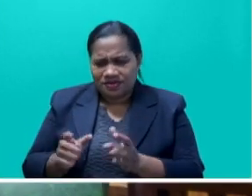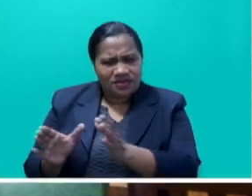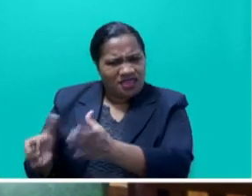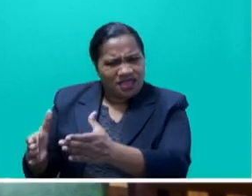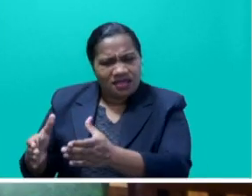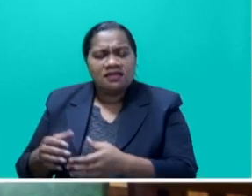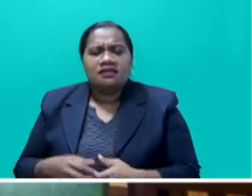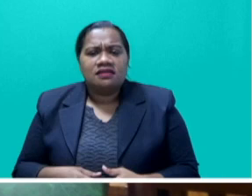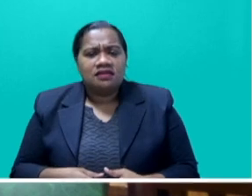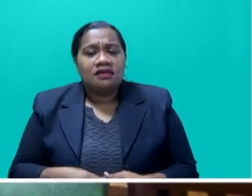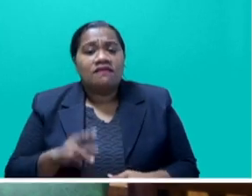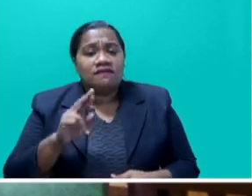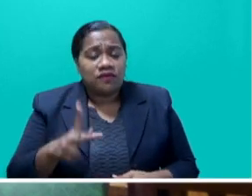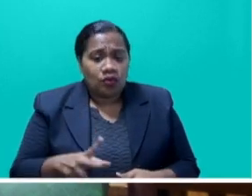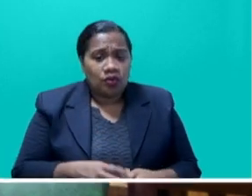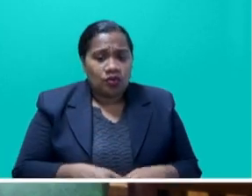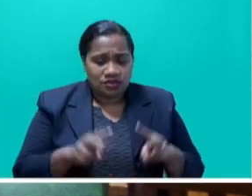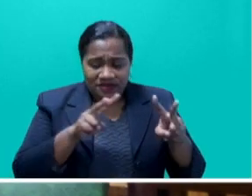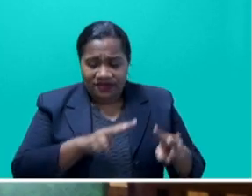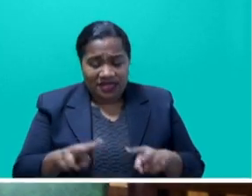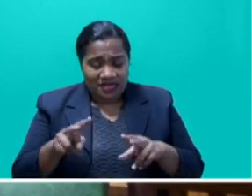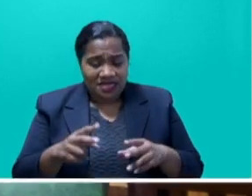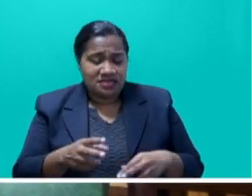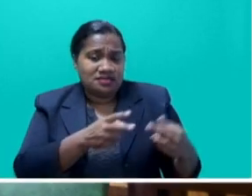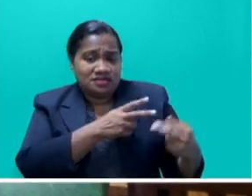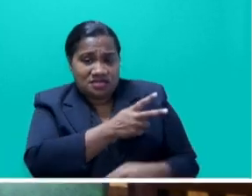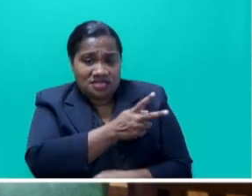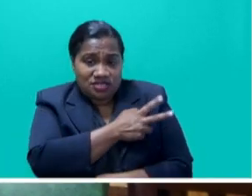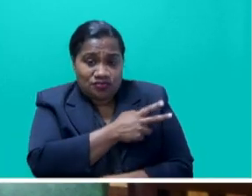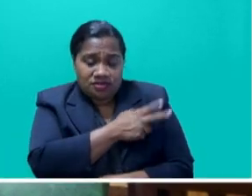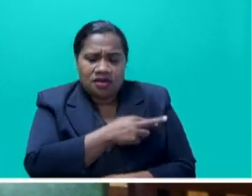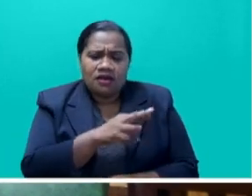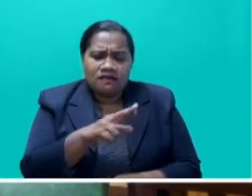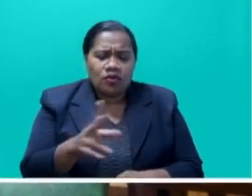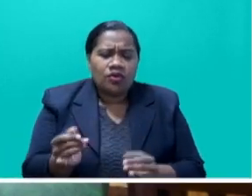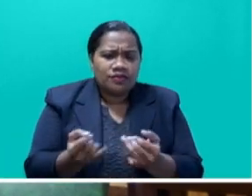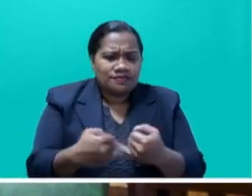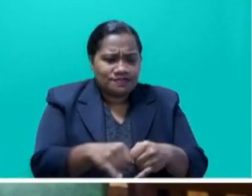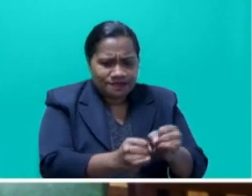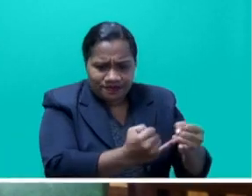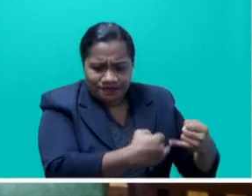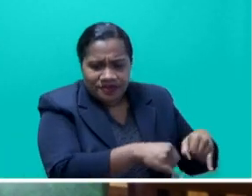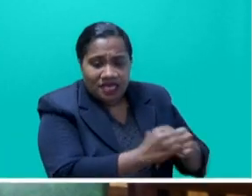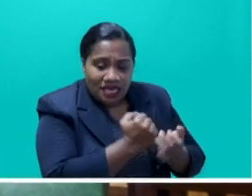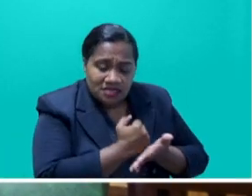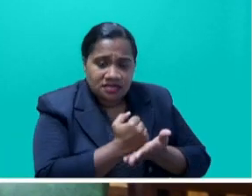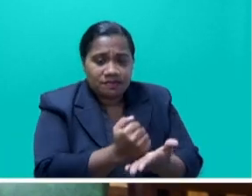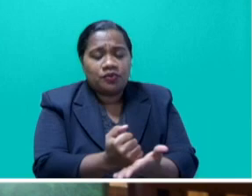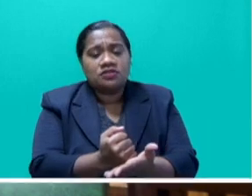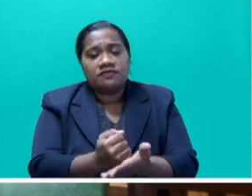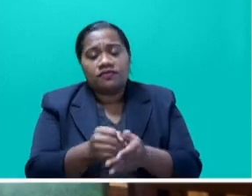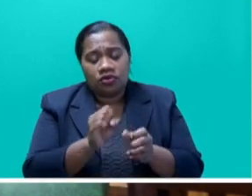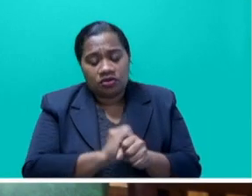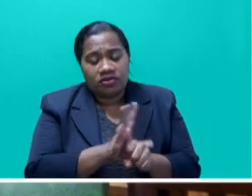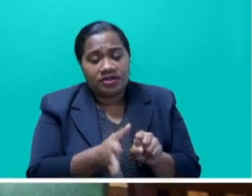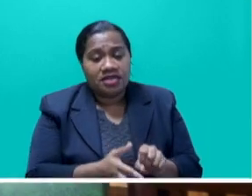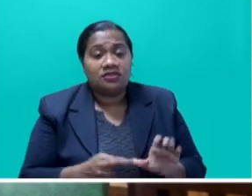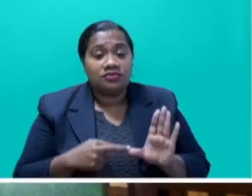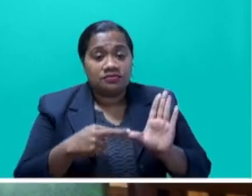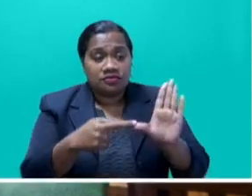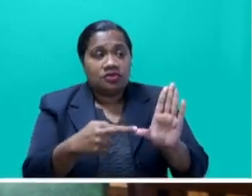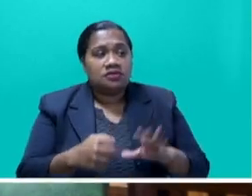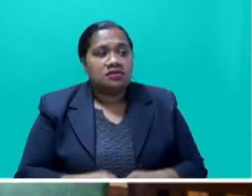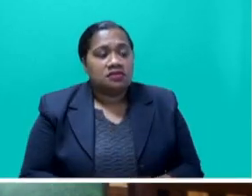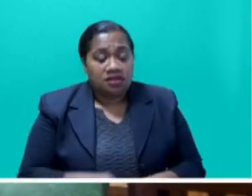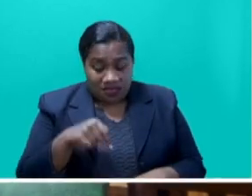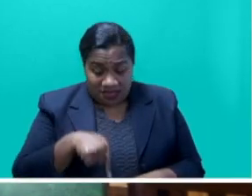and security of Fiji's maritime zone, which is also critically supporting our COVID-19 responses. Mr. Speaker, sir, this week is Navy